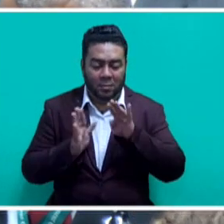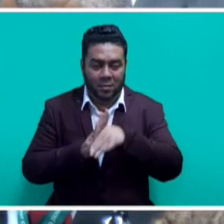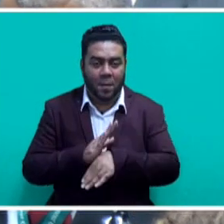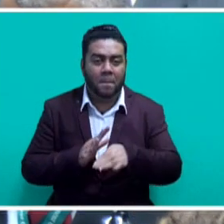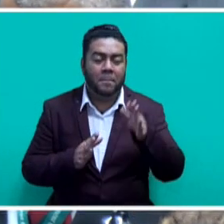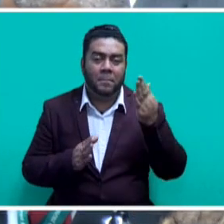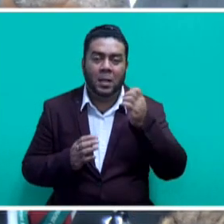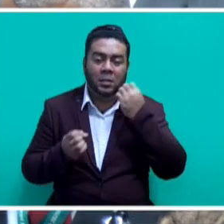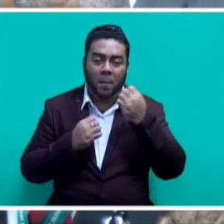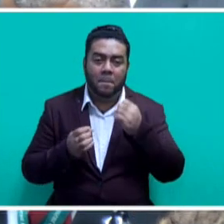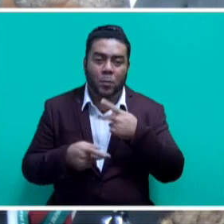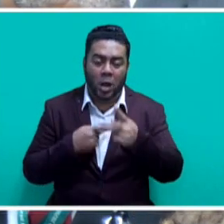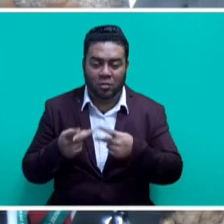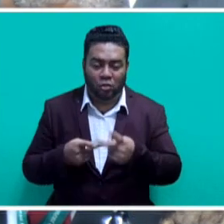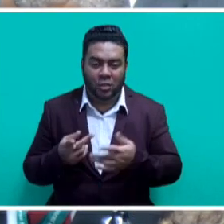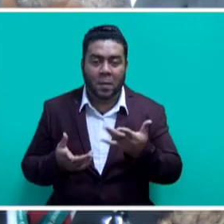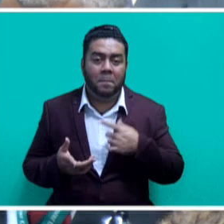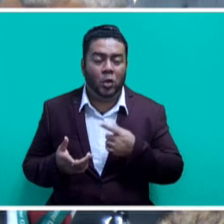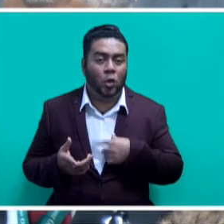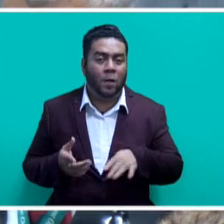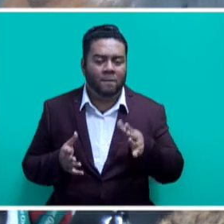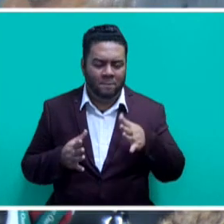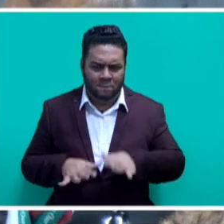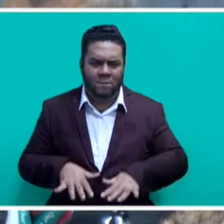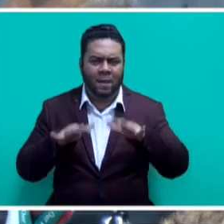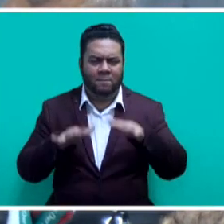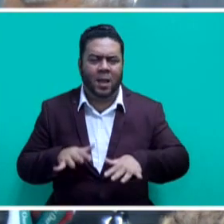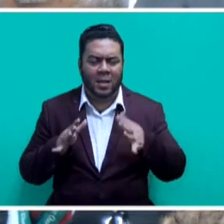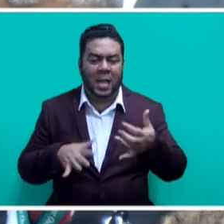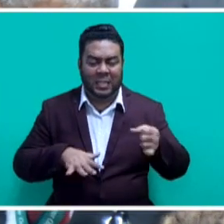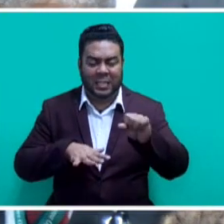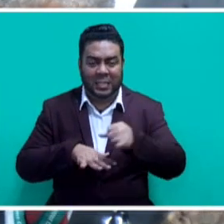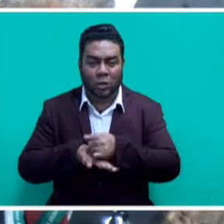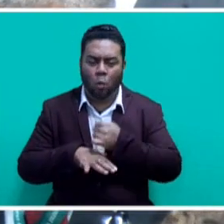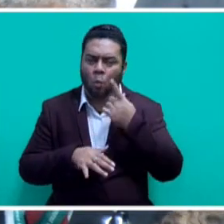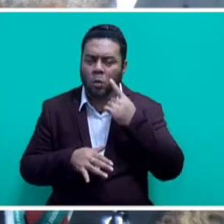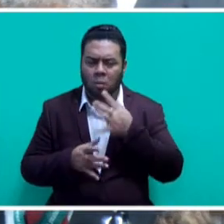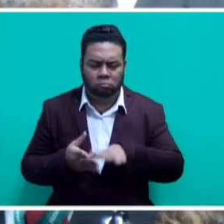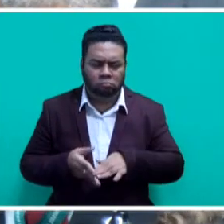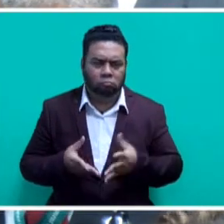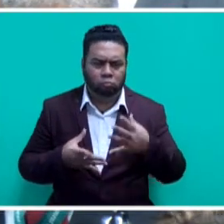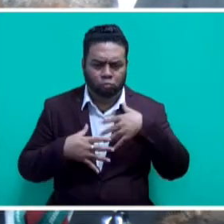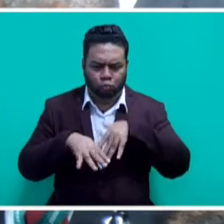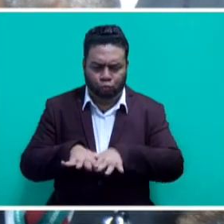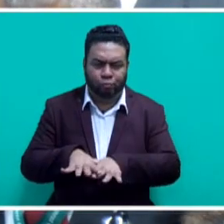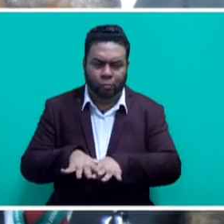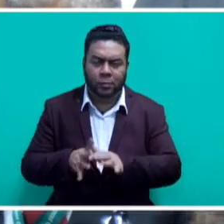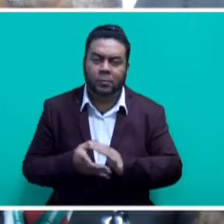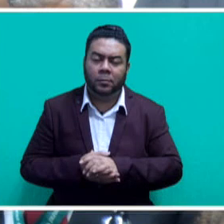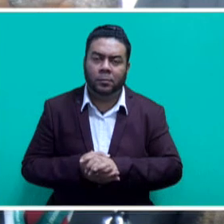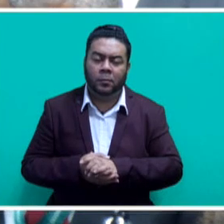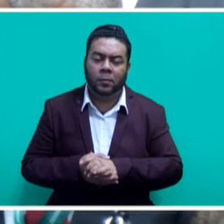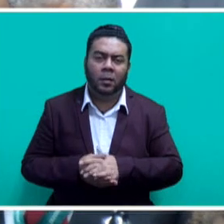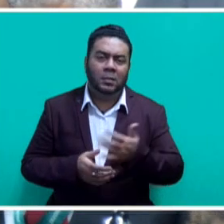production in the low-lying areas due to frequent flooding and seawater intrusion. A total of